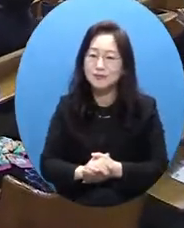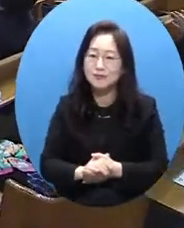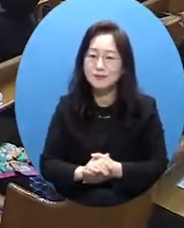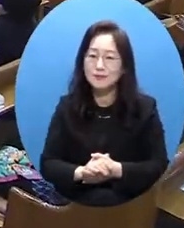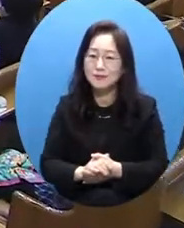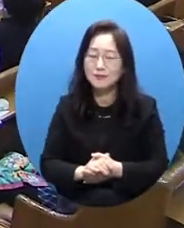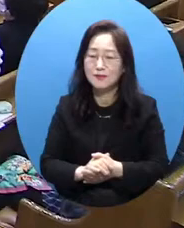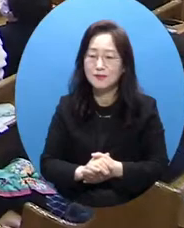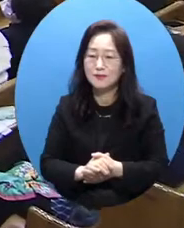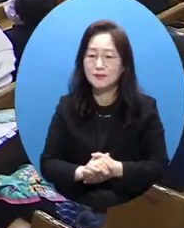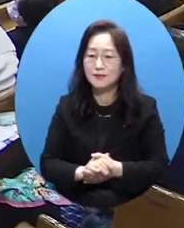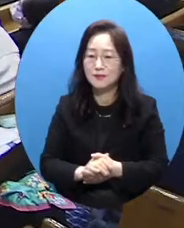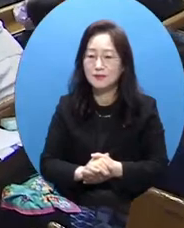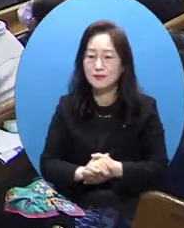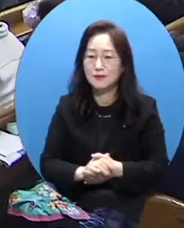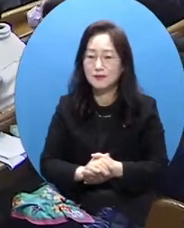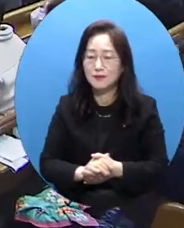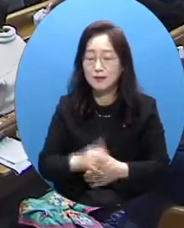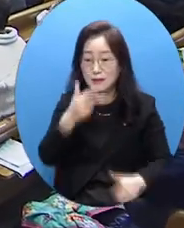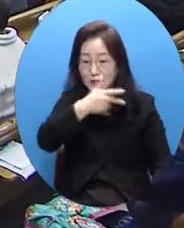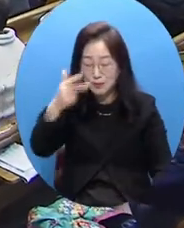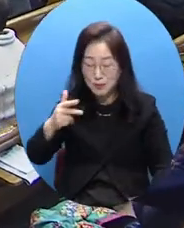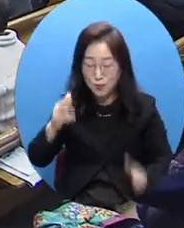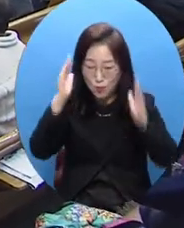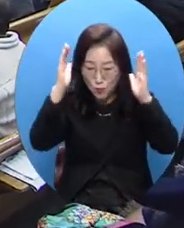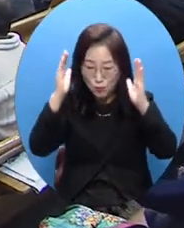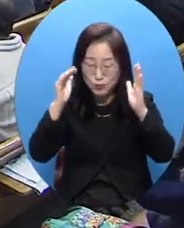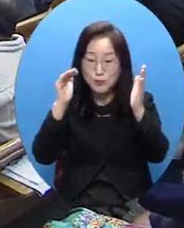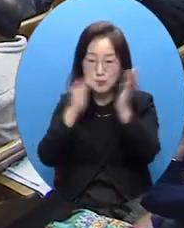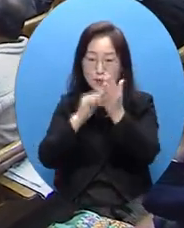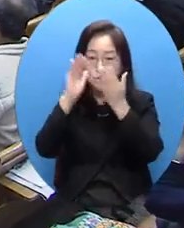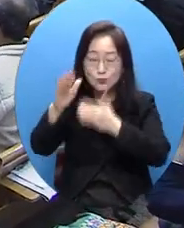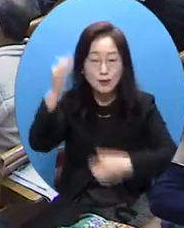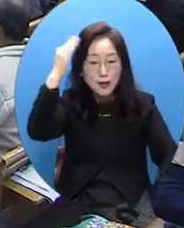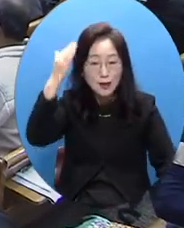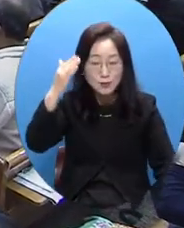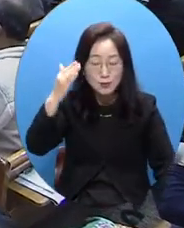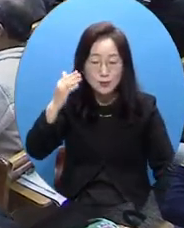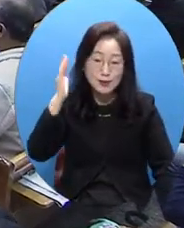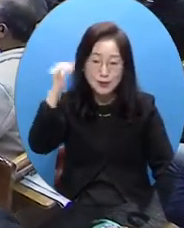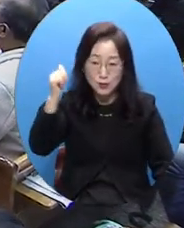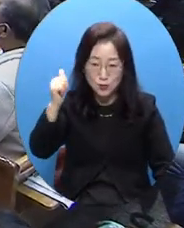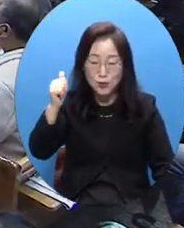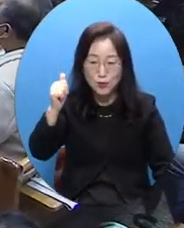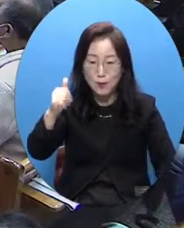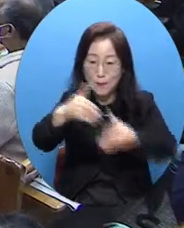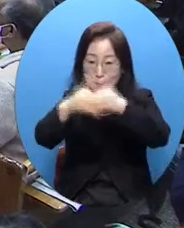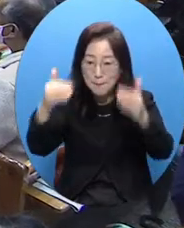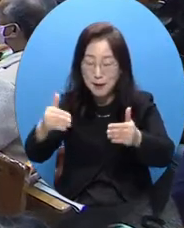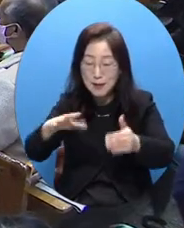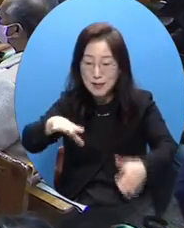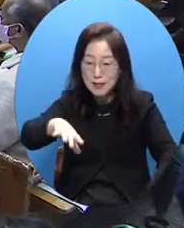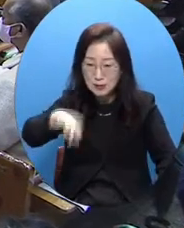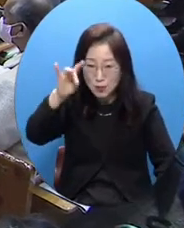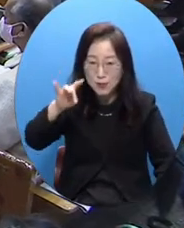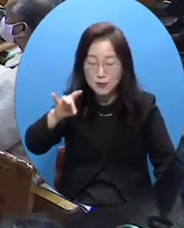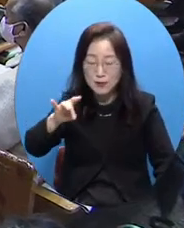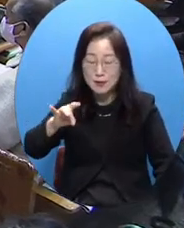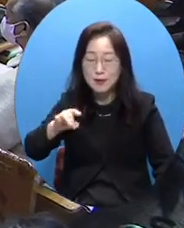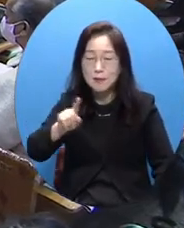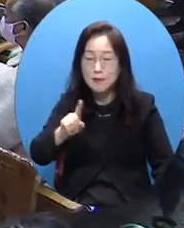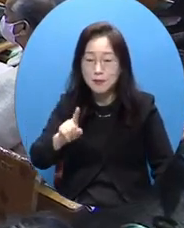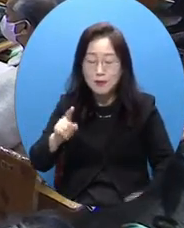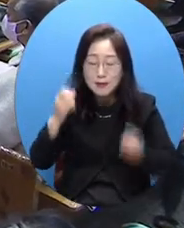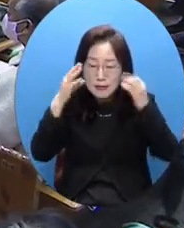9th of Marx so that he can study abroad in Denmark and by the grace of God he was